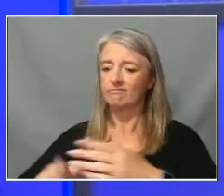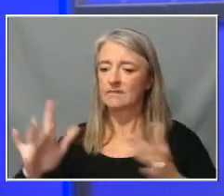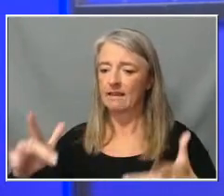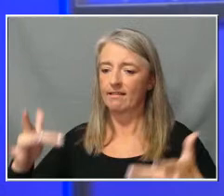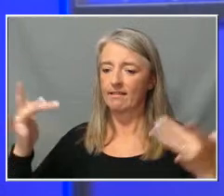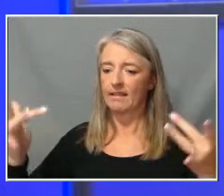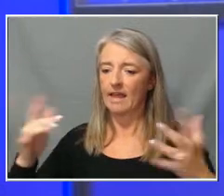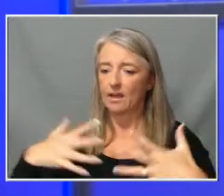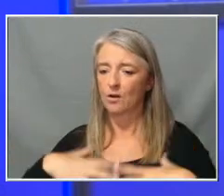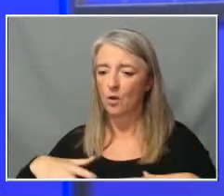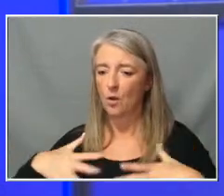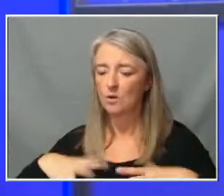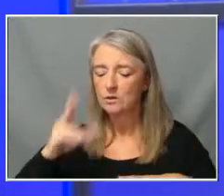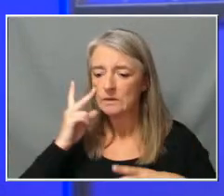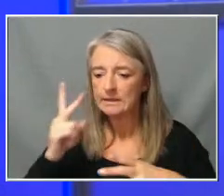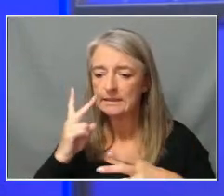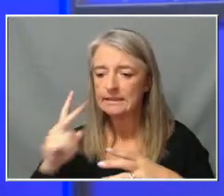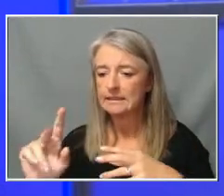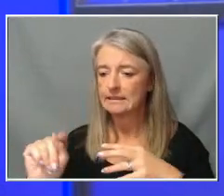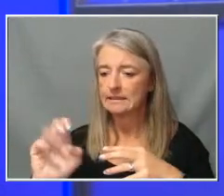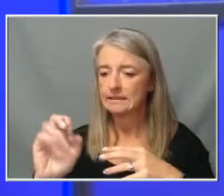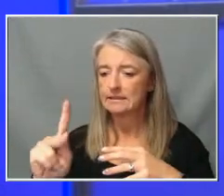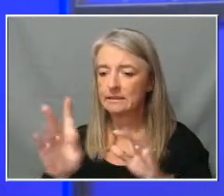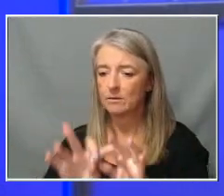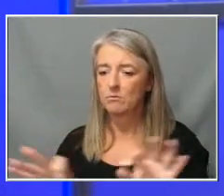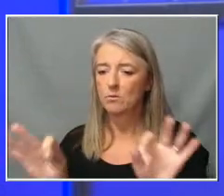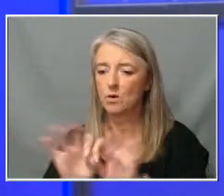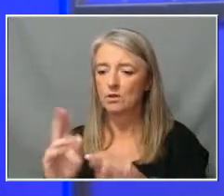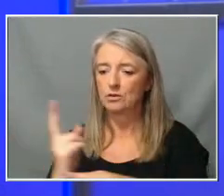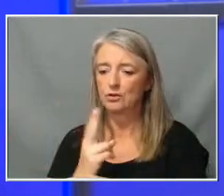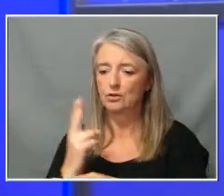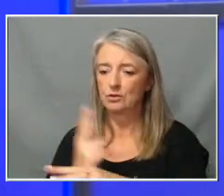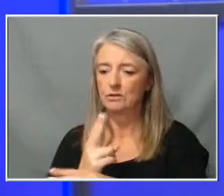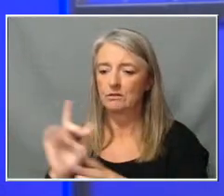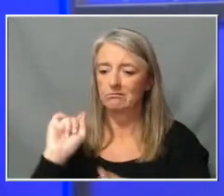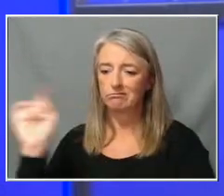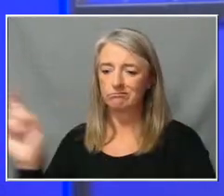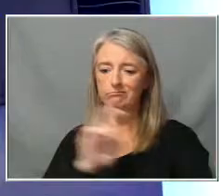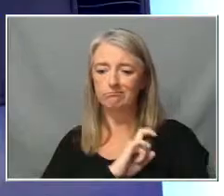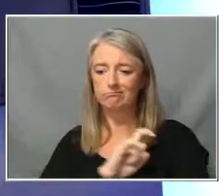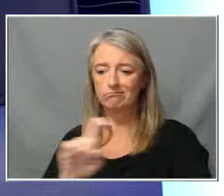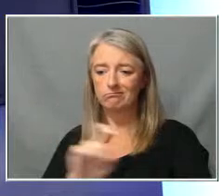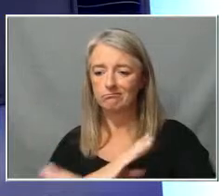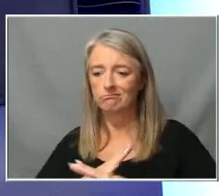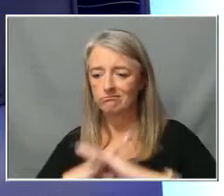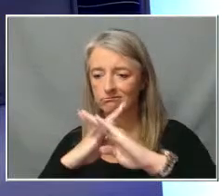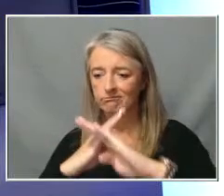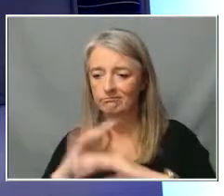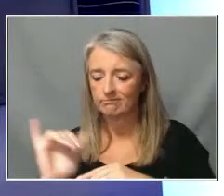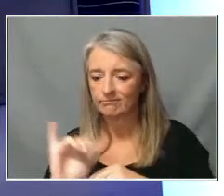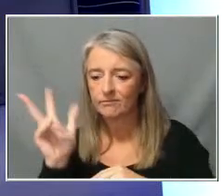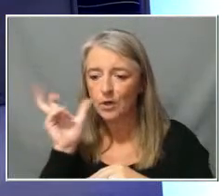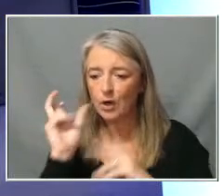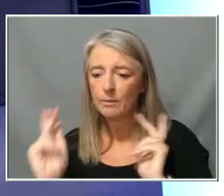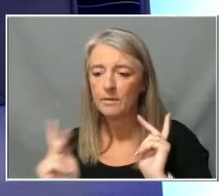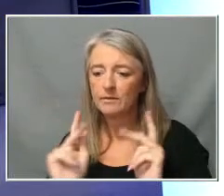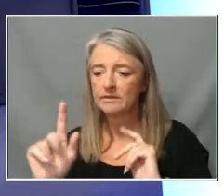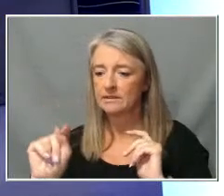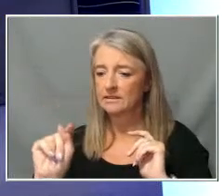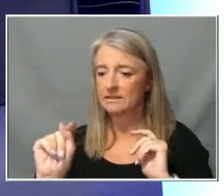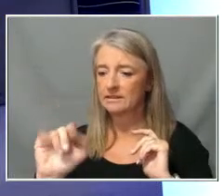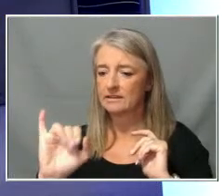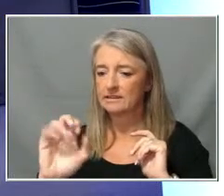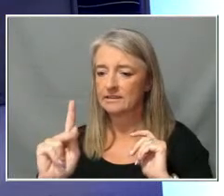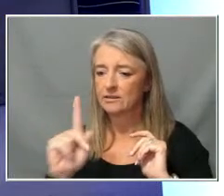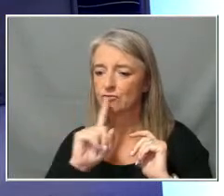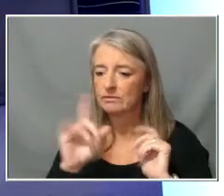can see the ticks, and especially important to wear that insect repellent as well. Yeah, I've heard from people that ticks are really bad this year.